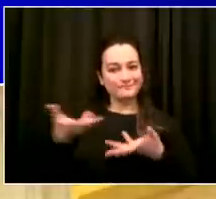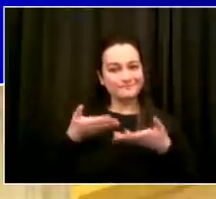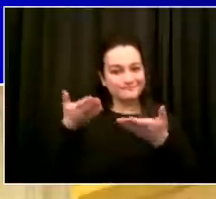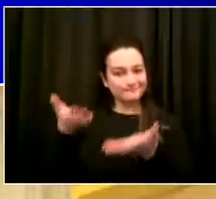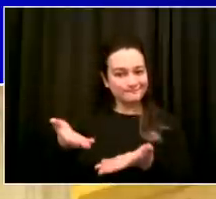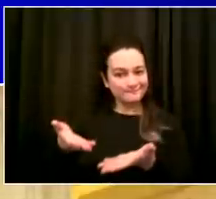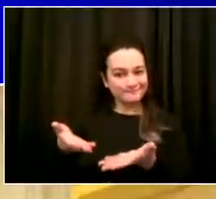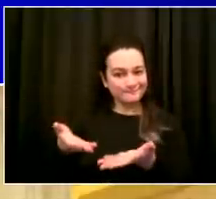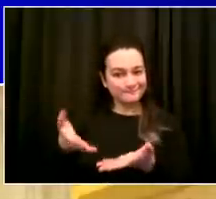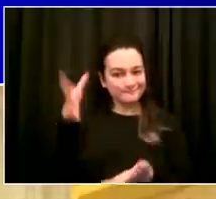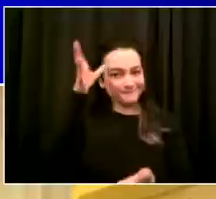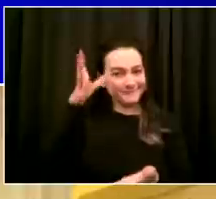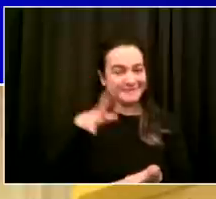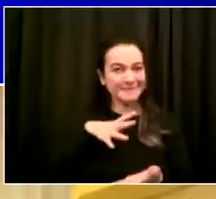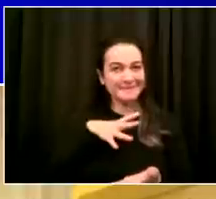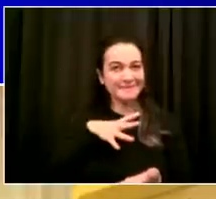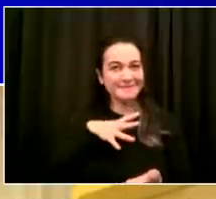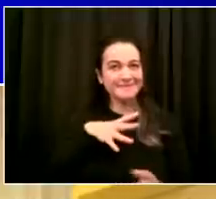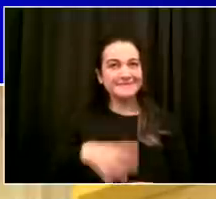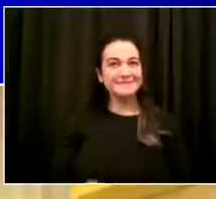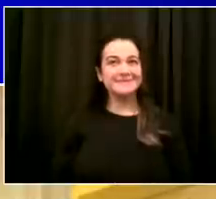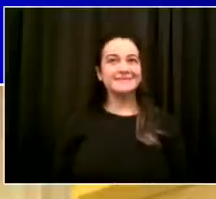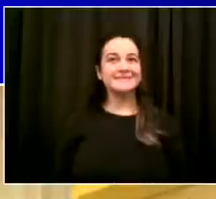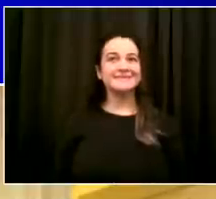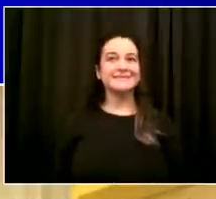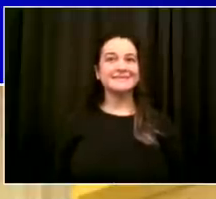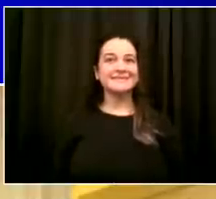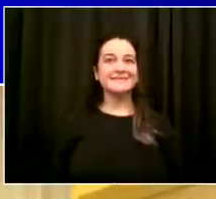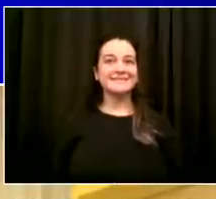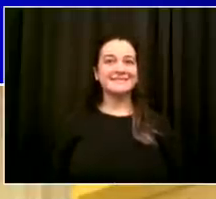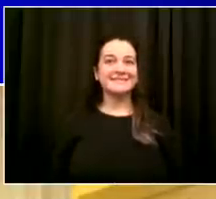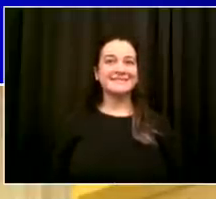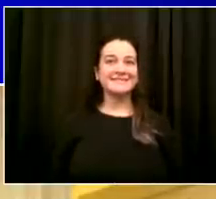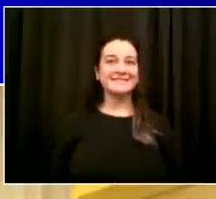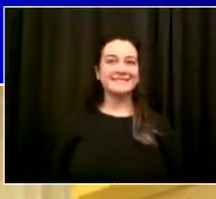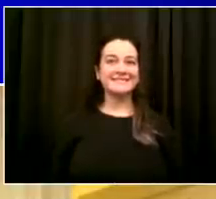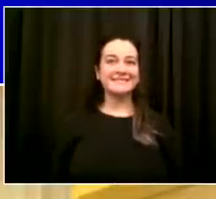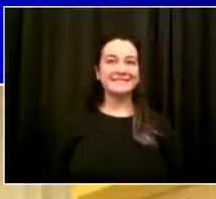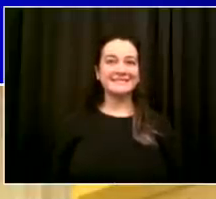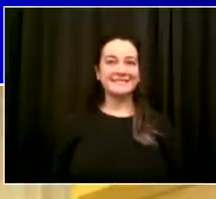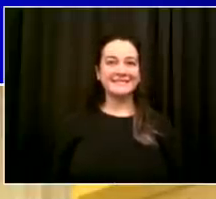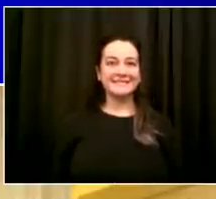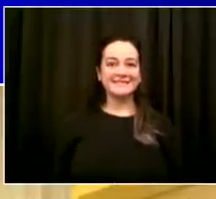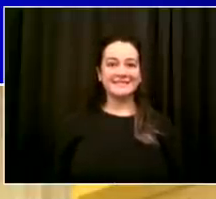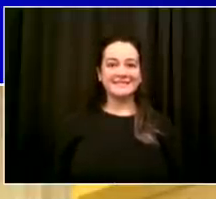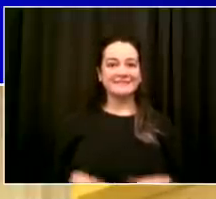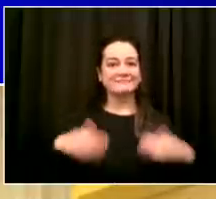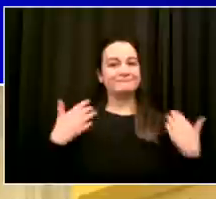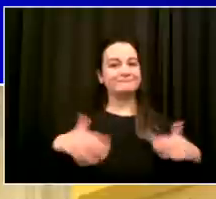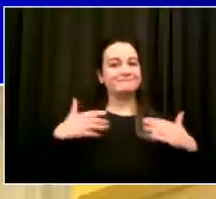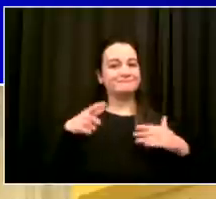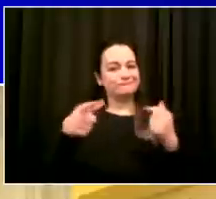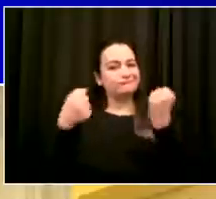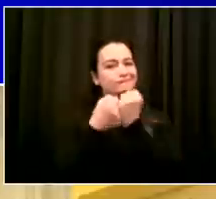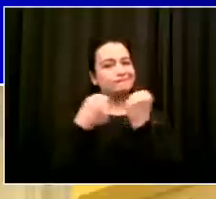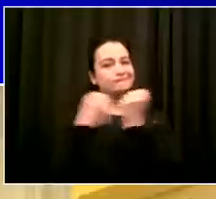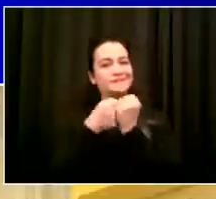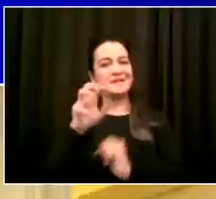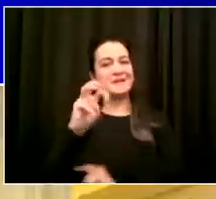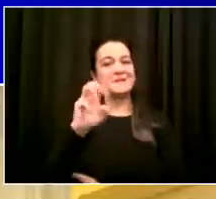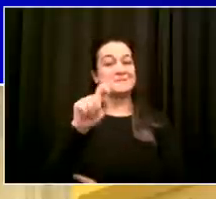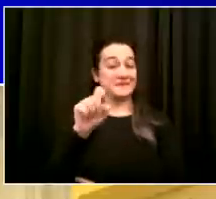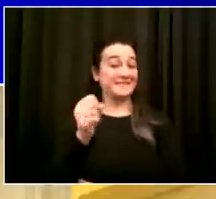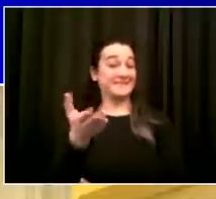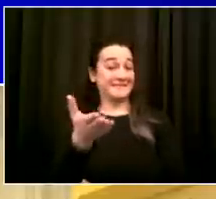so ready for a new day for the New York Mets. But also I want to thank him because he's immediately shown his commitment to the people in New York City